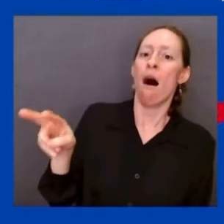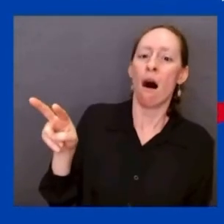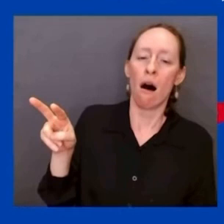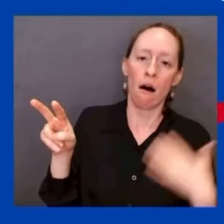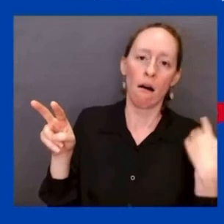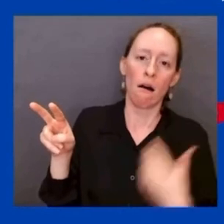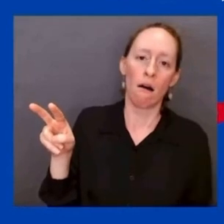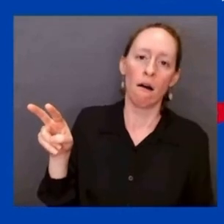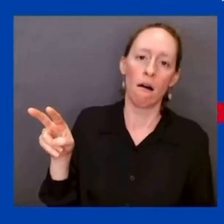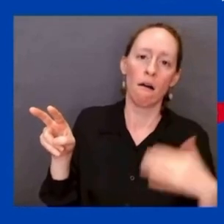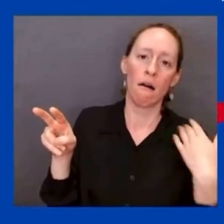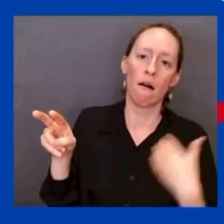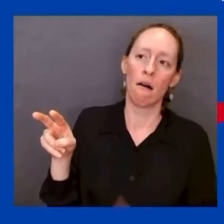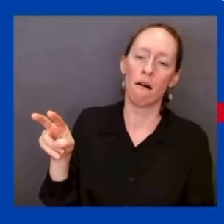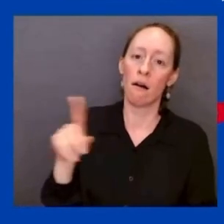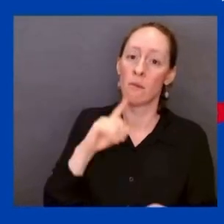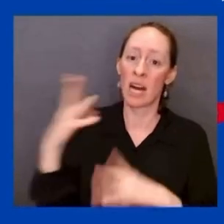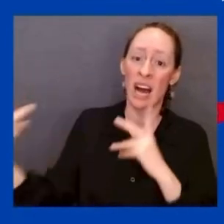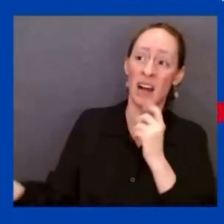and grow.